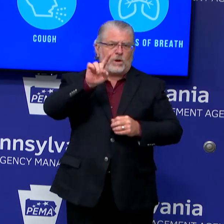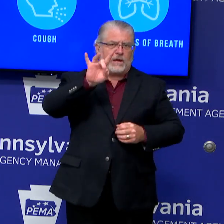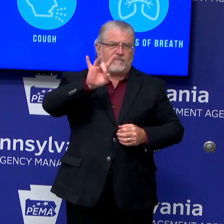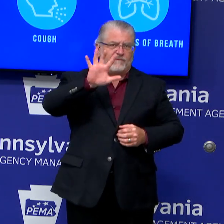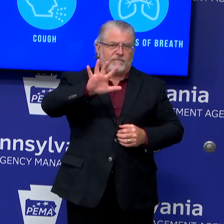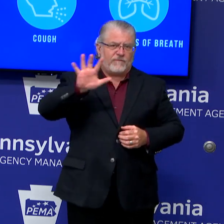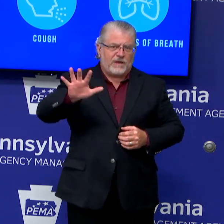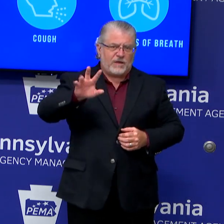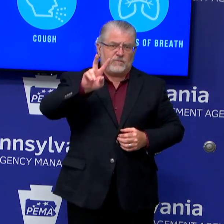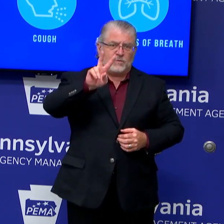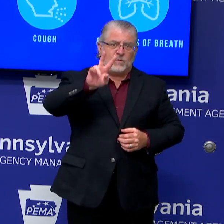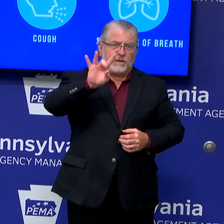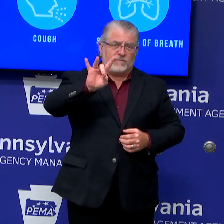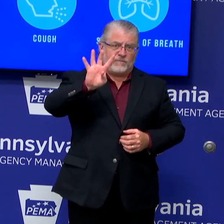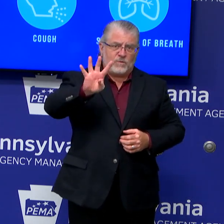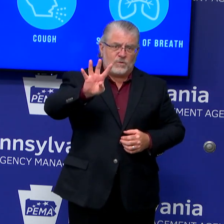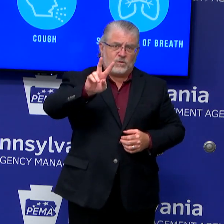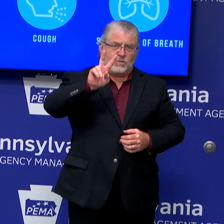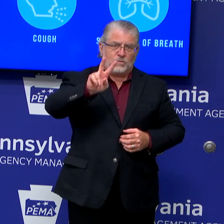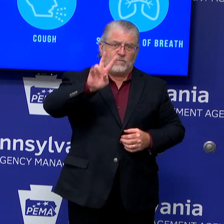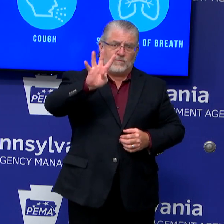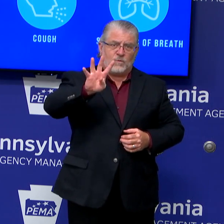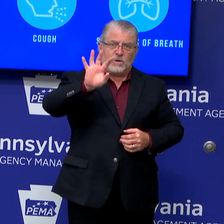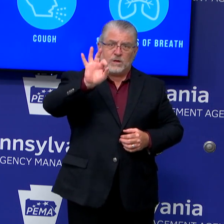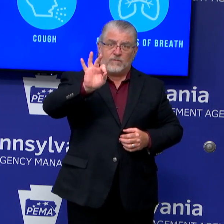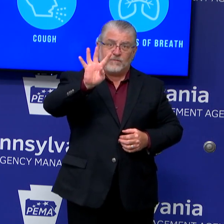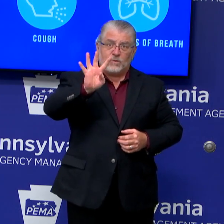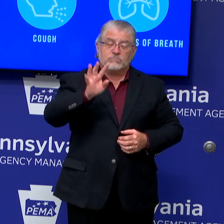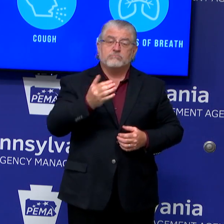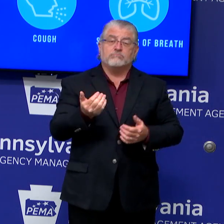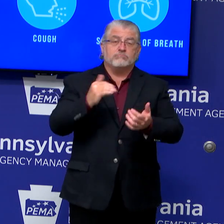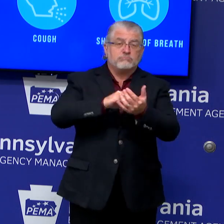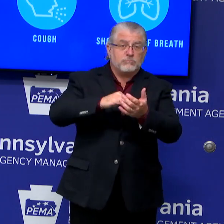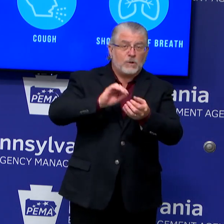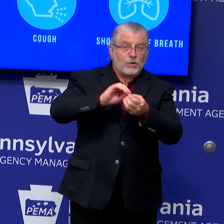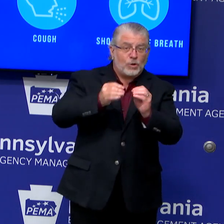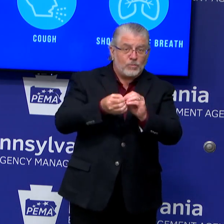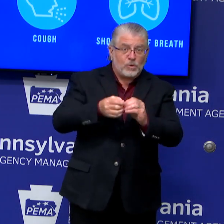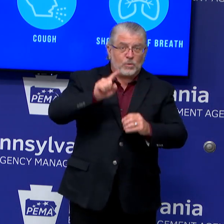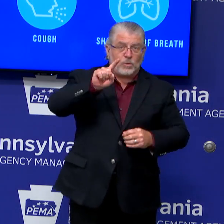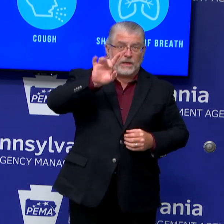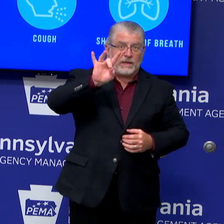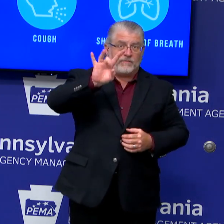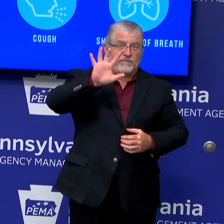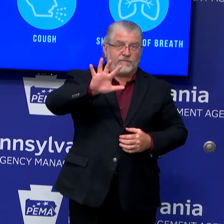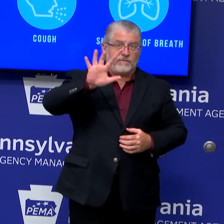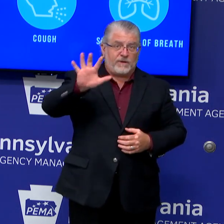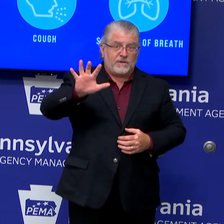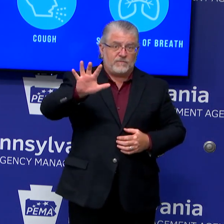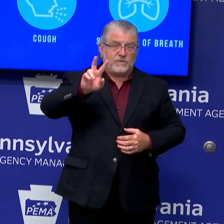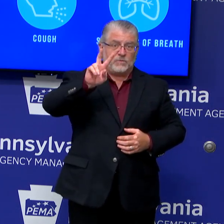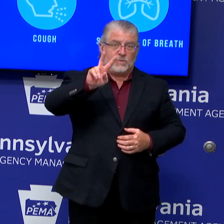-2494. Again, 1-855-284